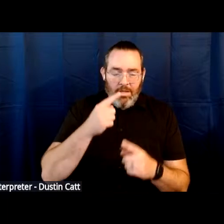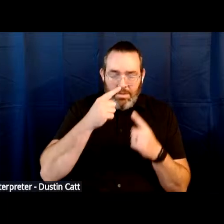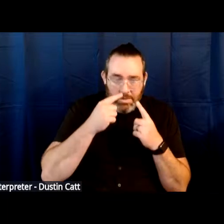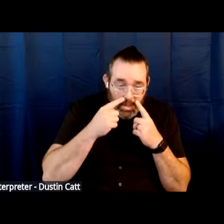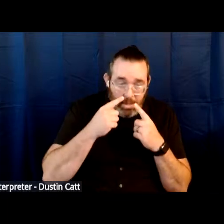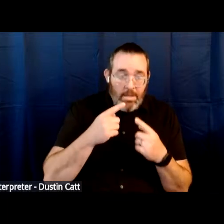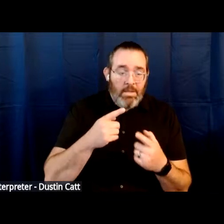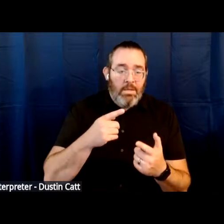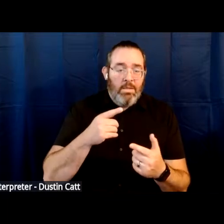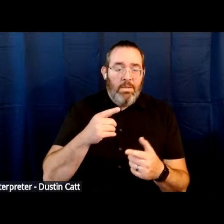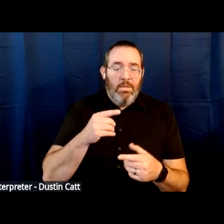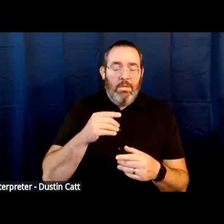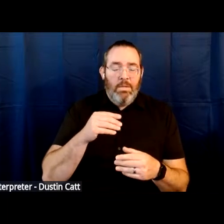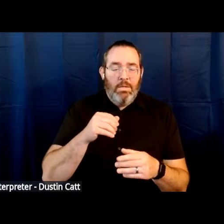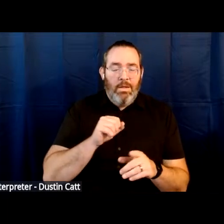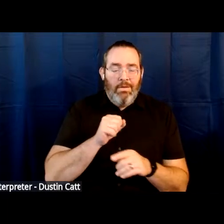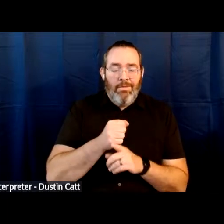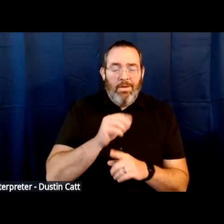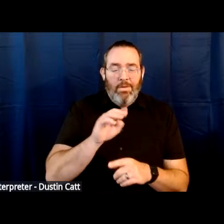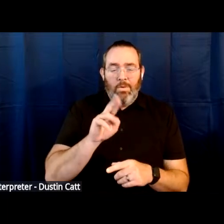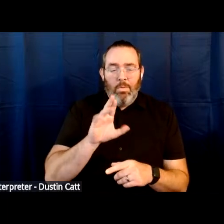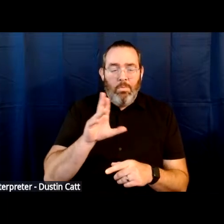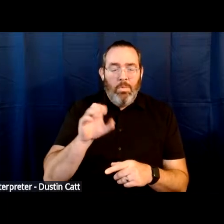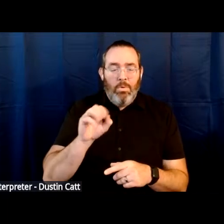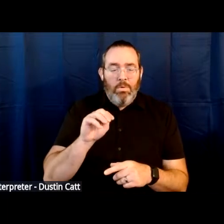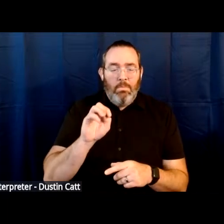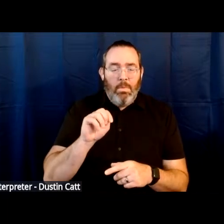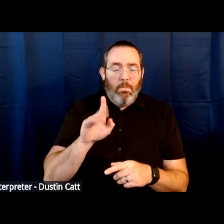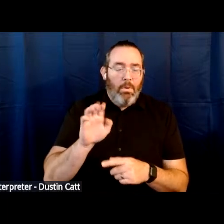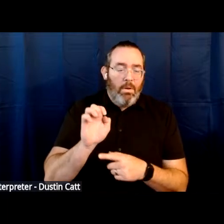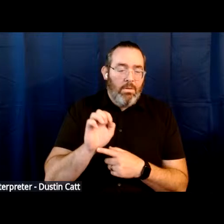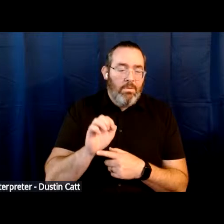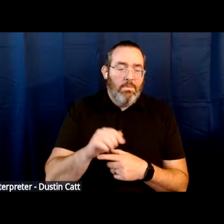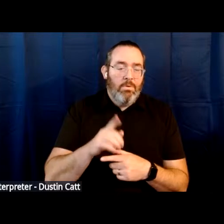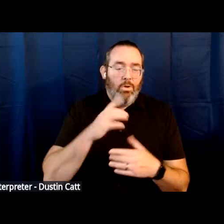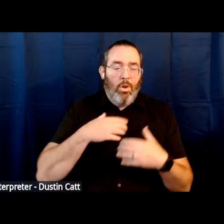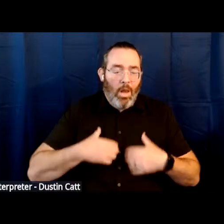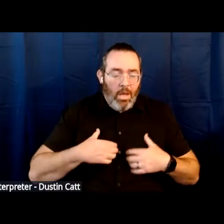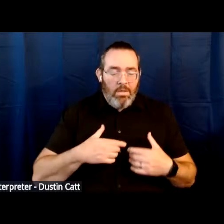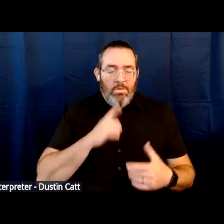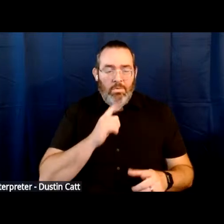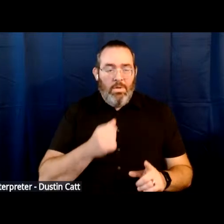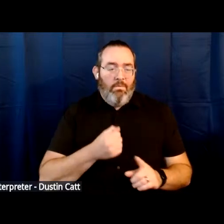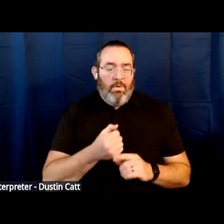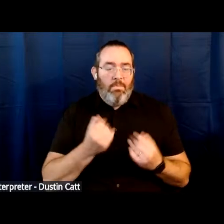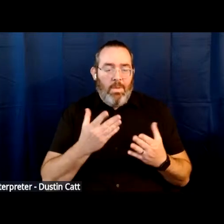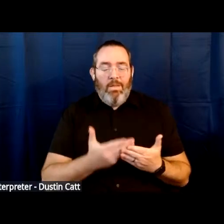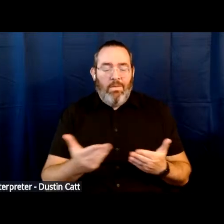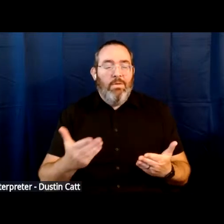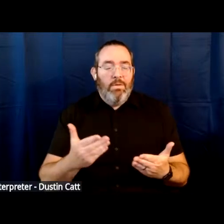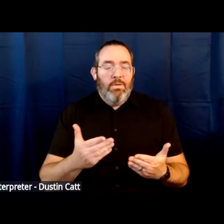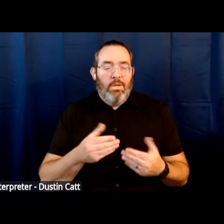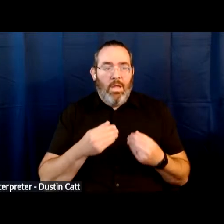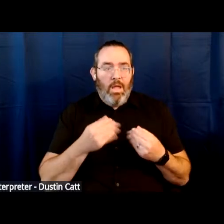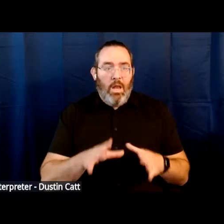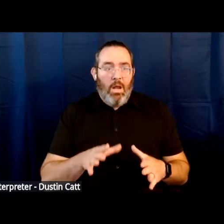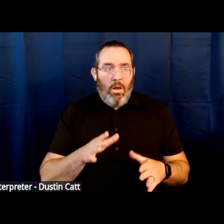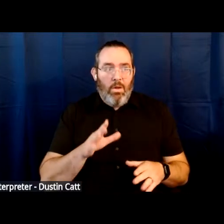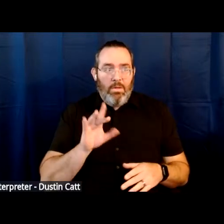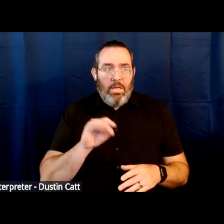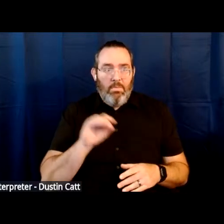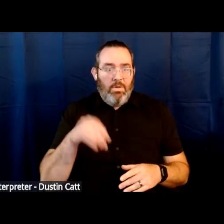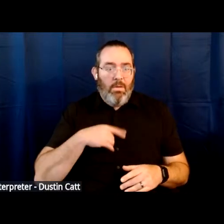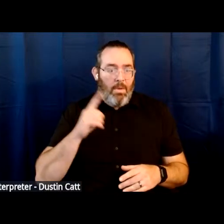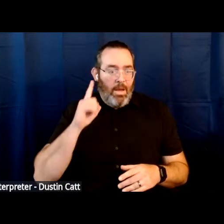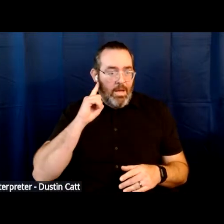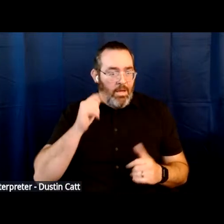of your mucous membrane. So the whole respiratory system went out. It eventually affected my hearing to the point that I lost 80% of my hearing because of eustachian